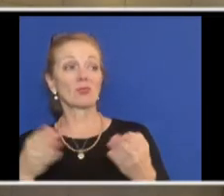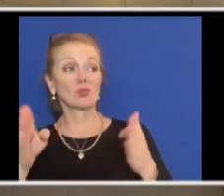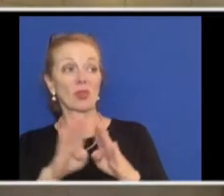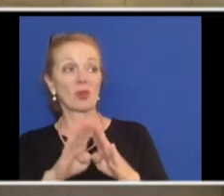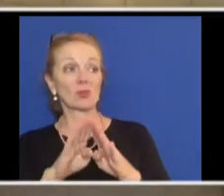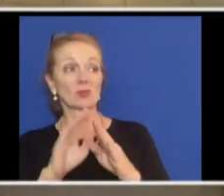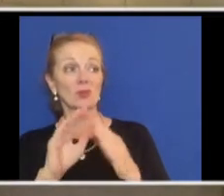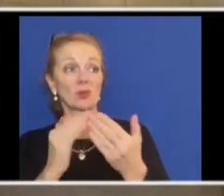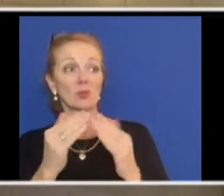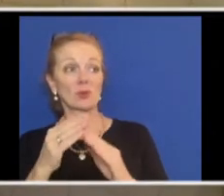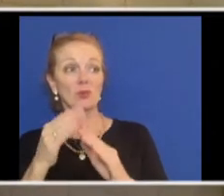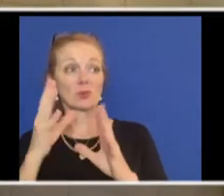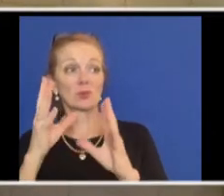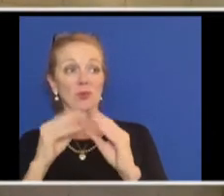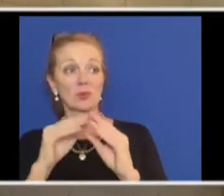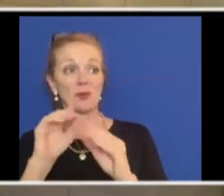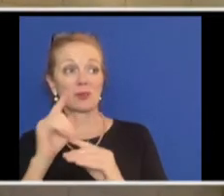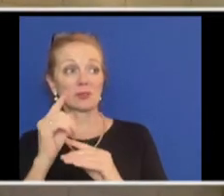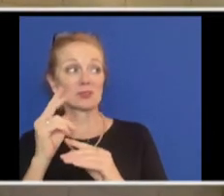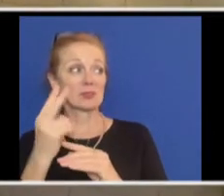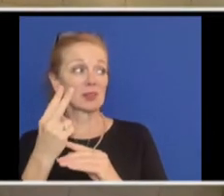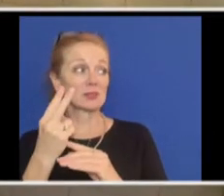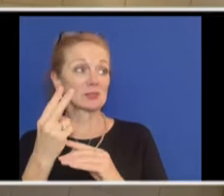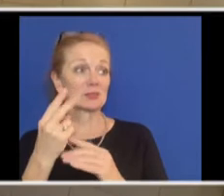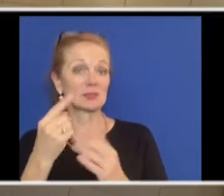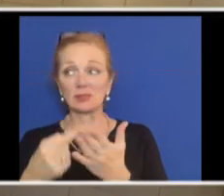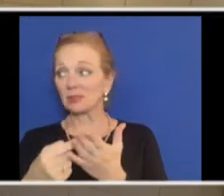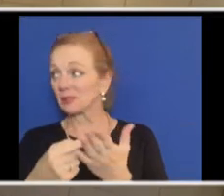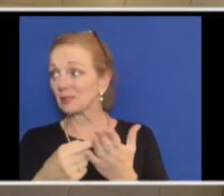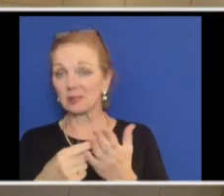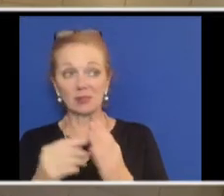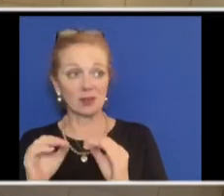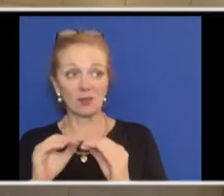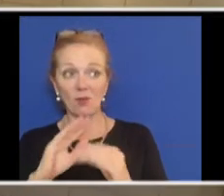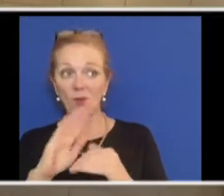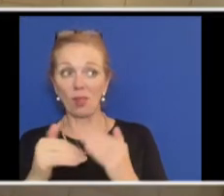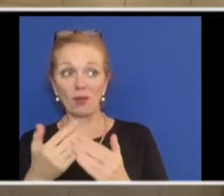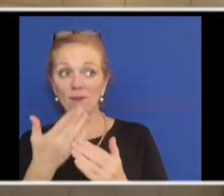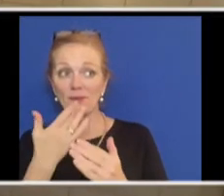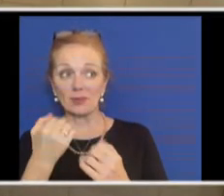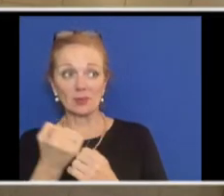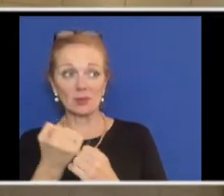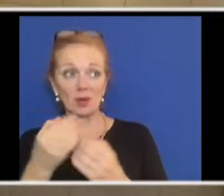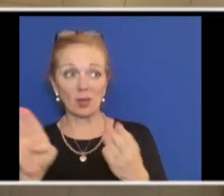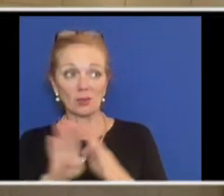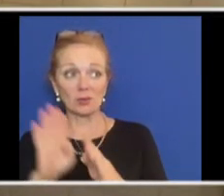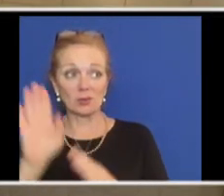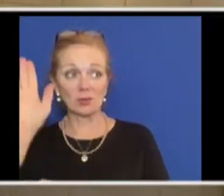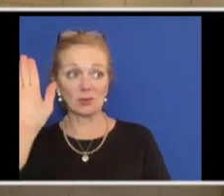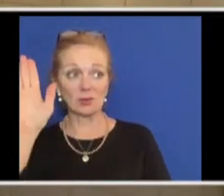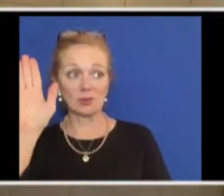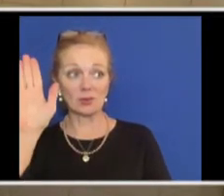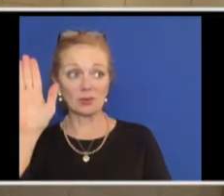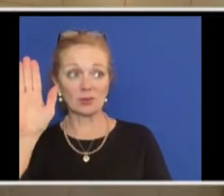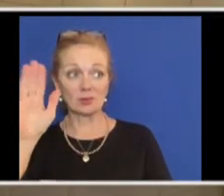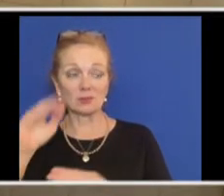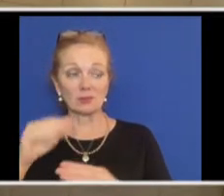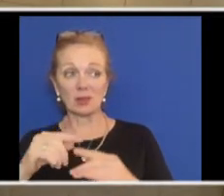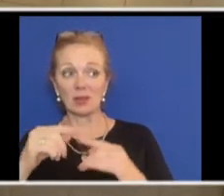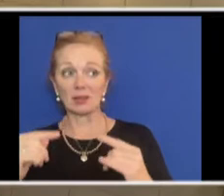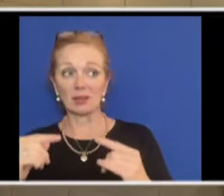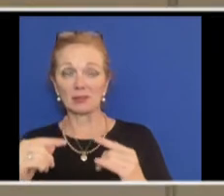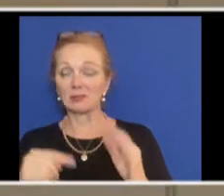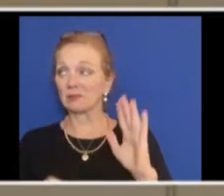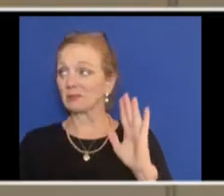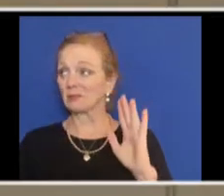and it's probably properly second any discussion on that motion here are none all in favor close the public here and raise your hand any oppose that's unanimous